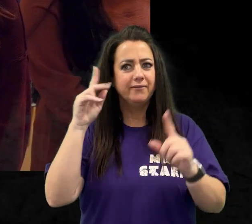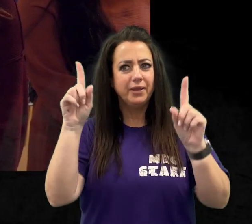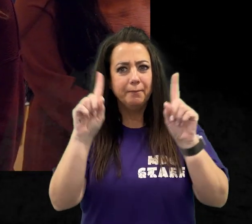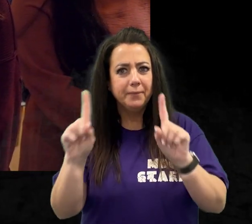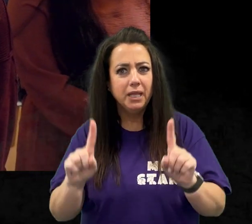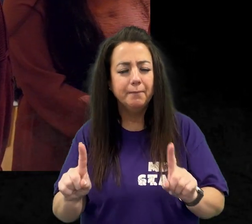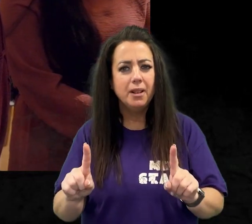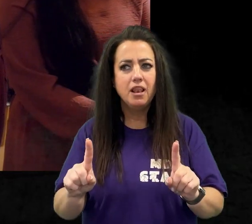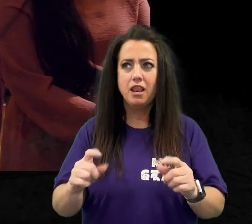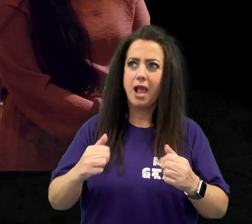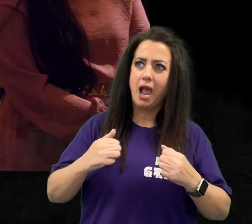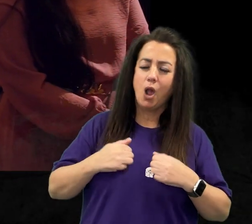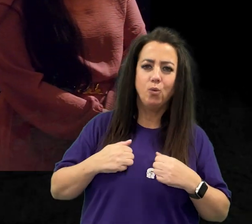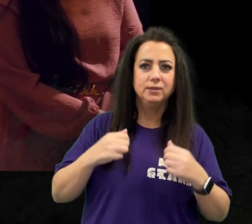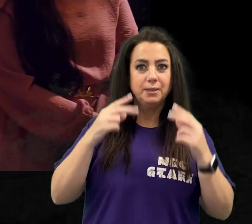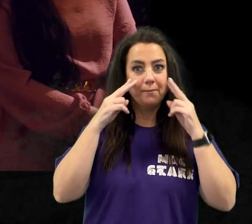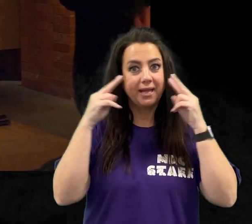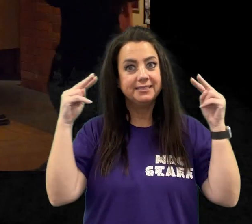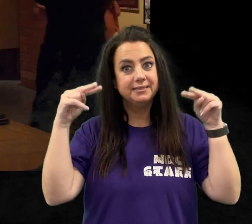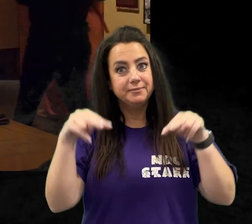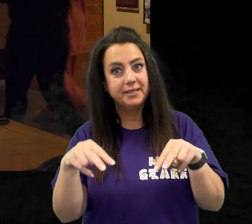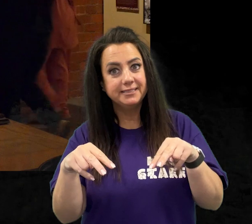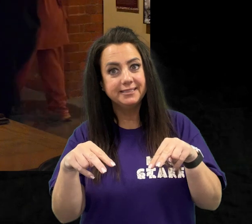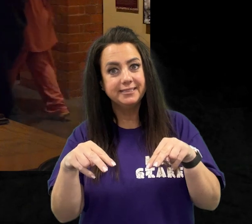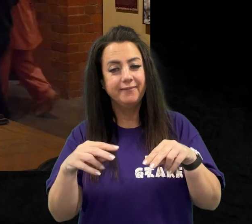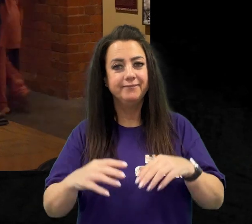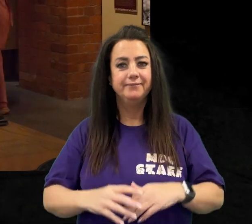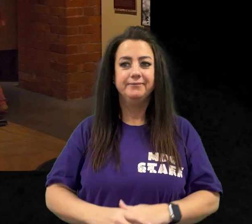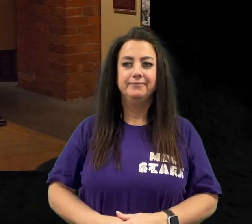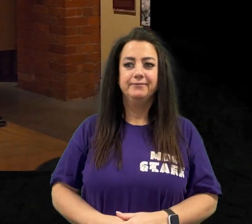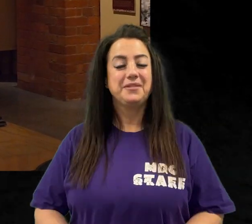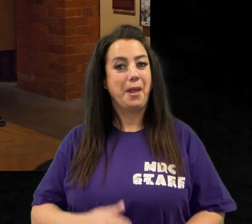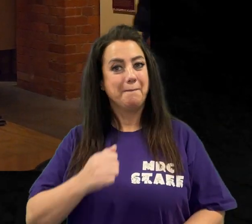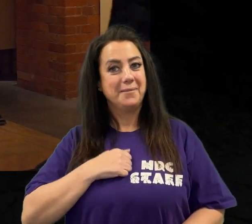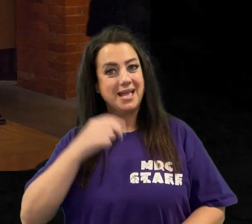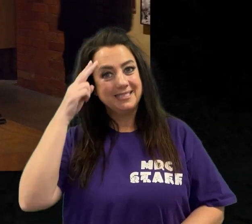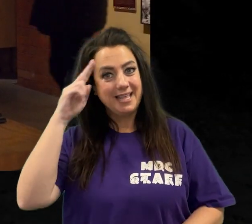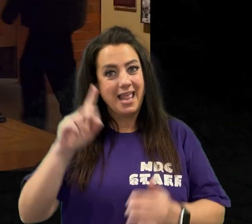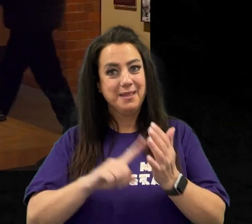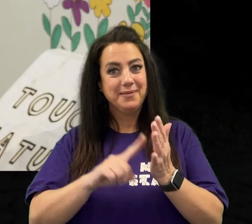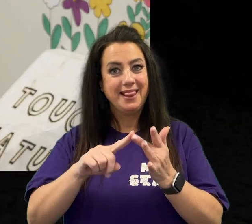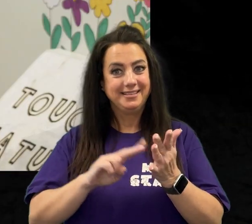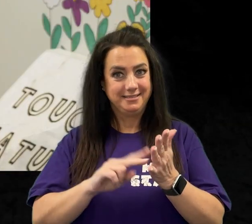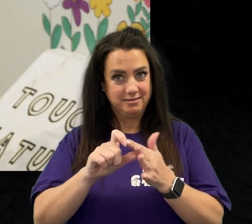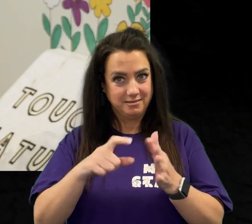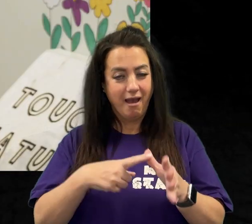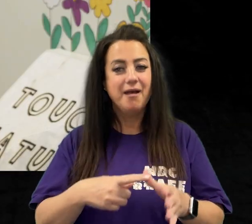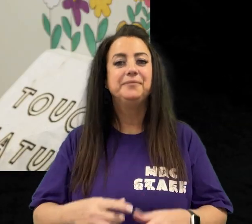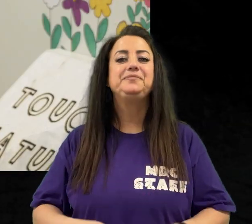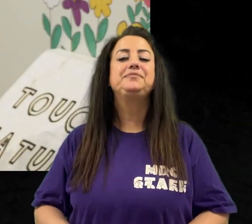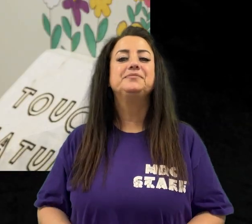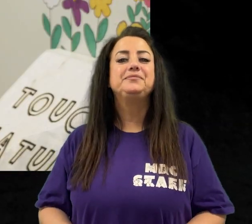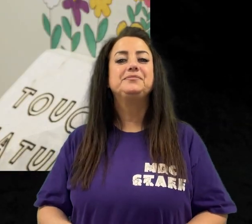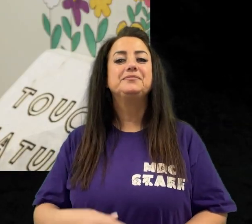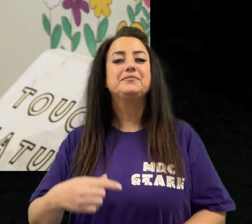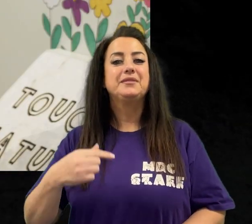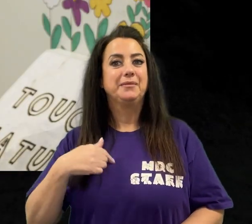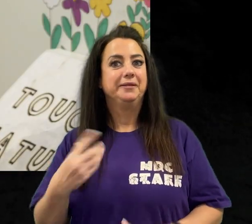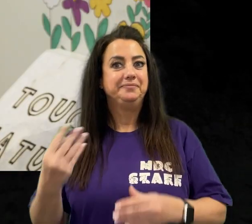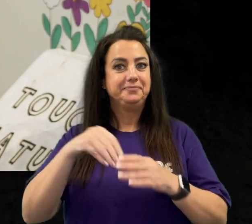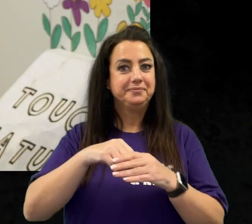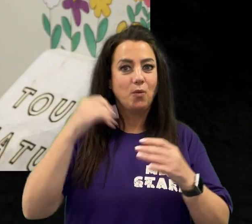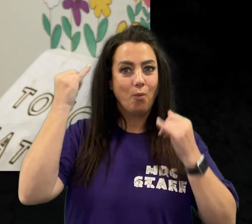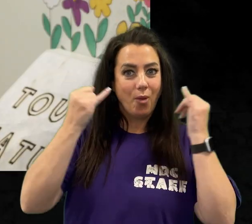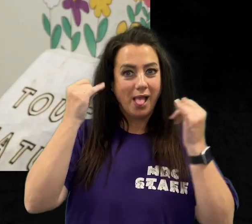impact on us as deaf people from our perspective. My name's Linda Mays-Walker, and I